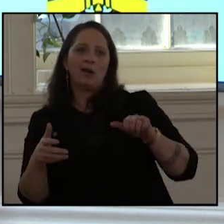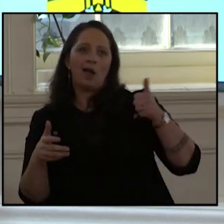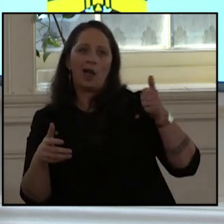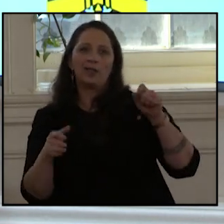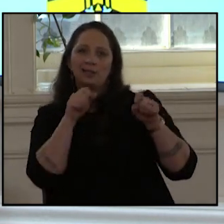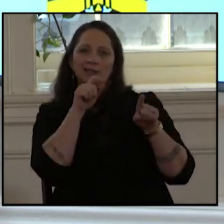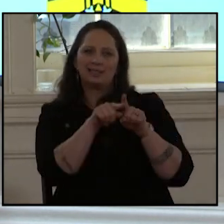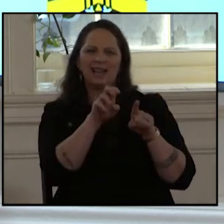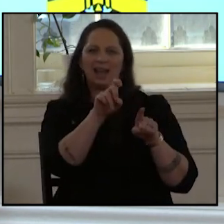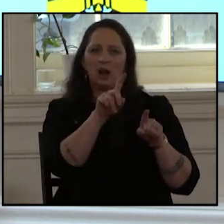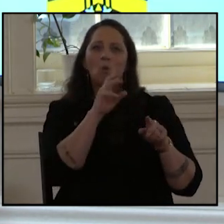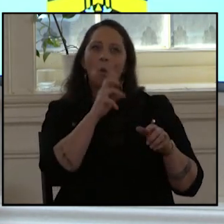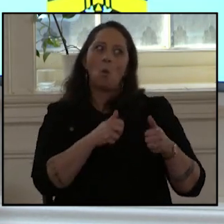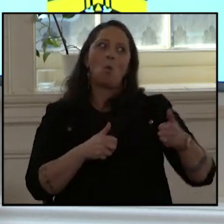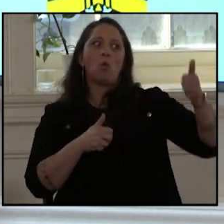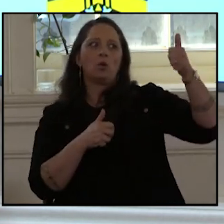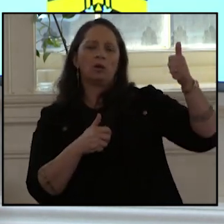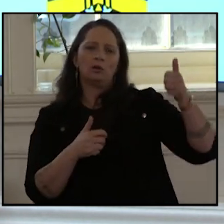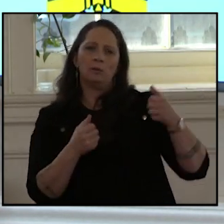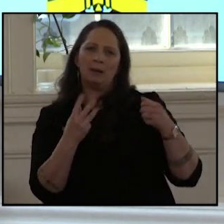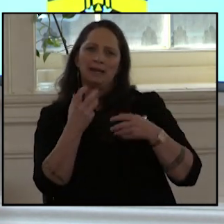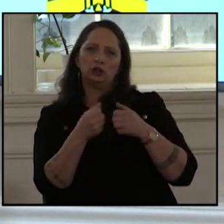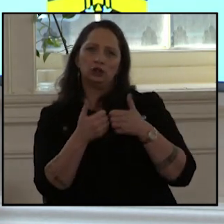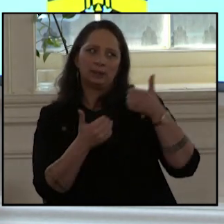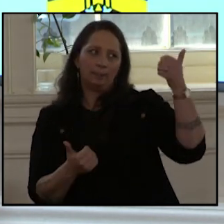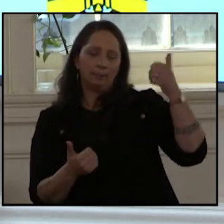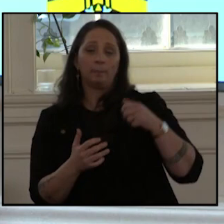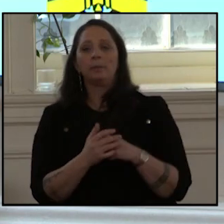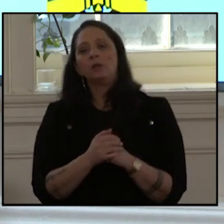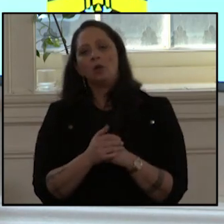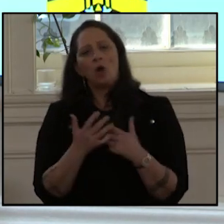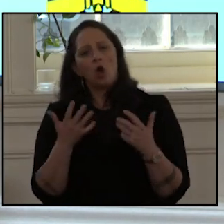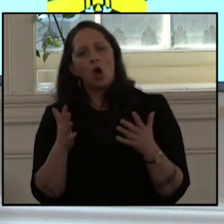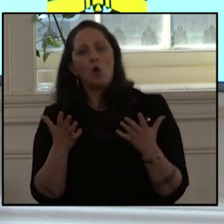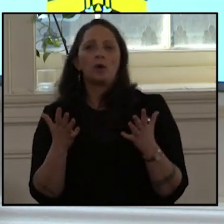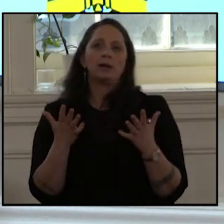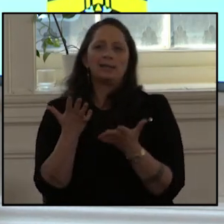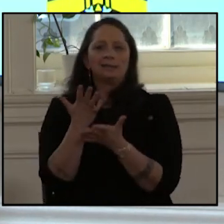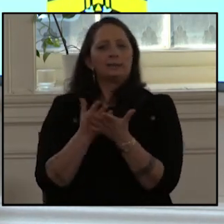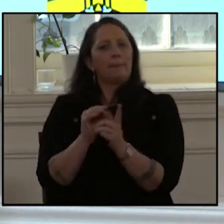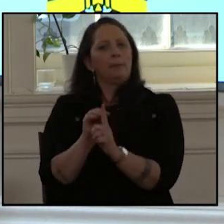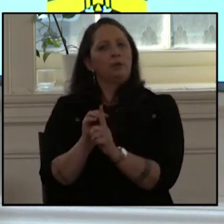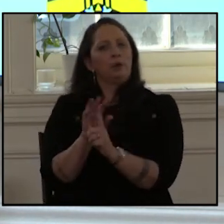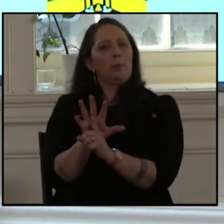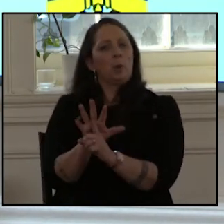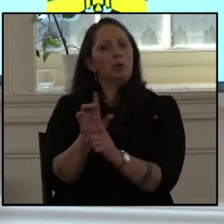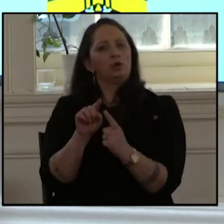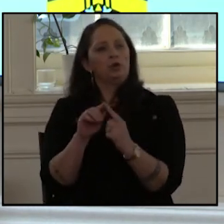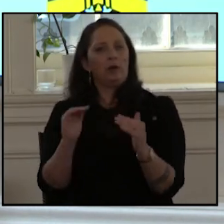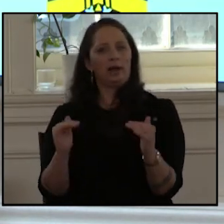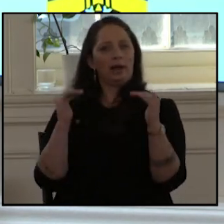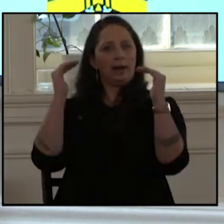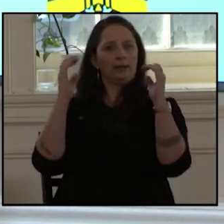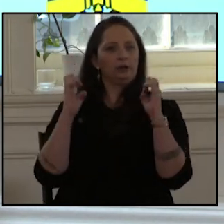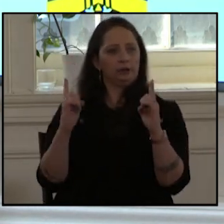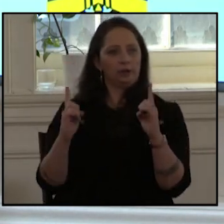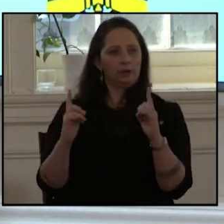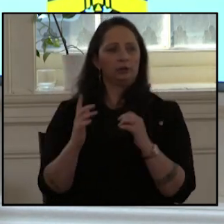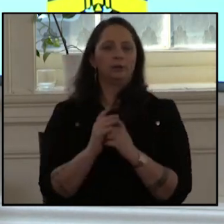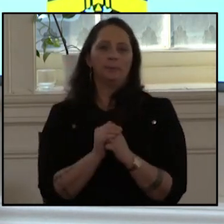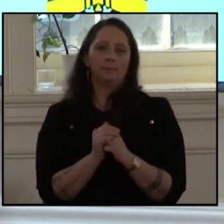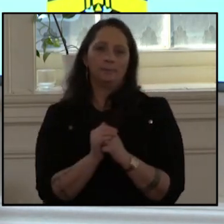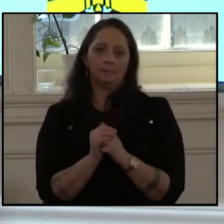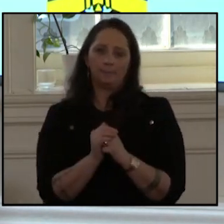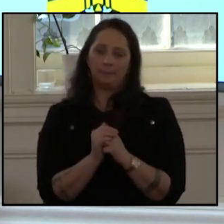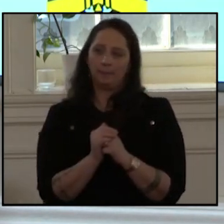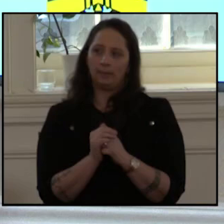the judge. So there was already some exposure to higher education, right?